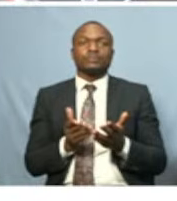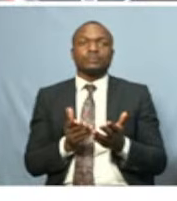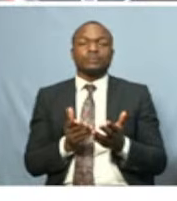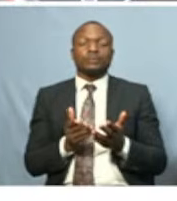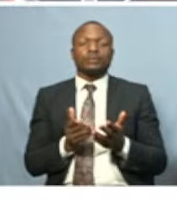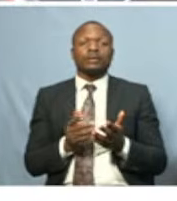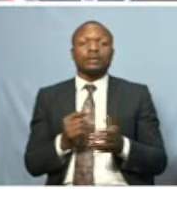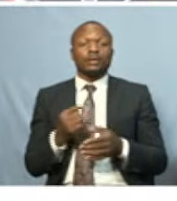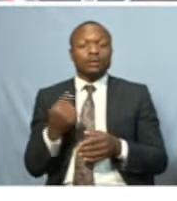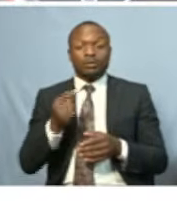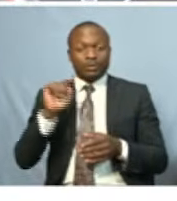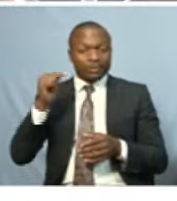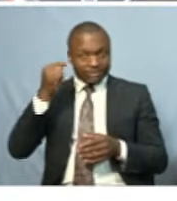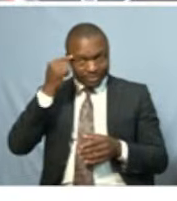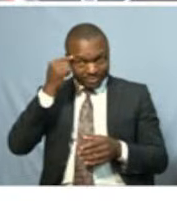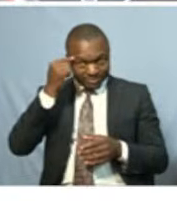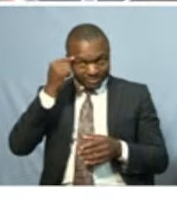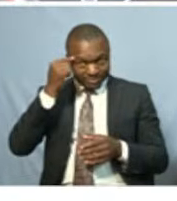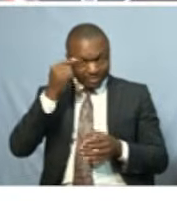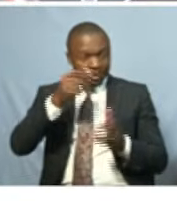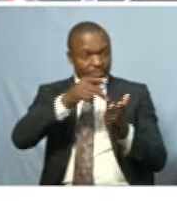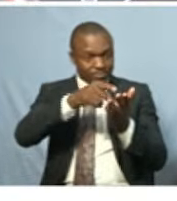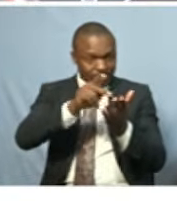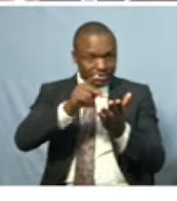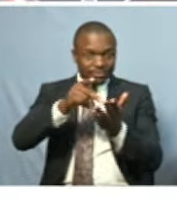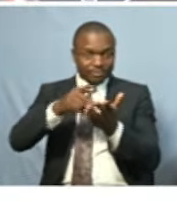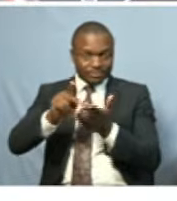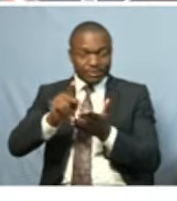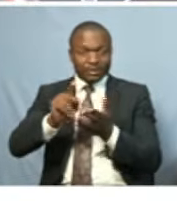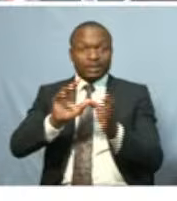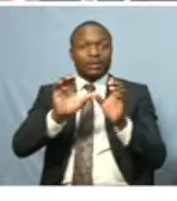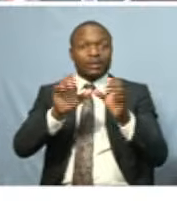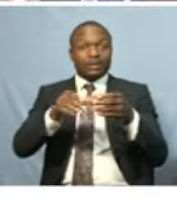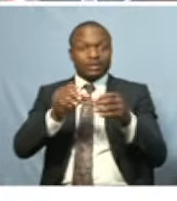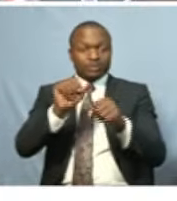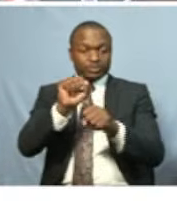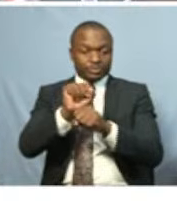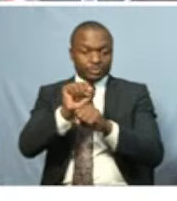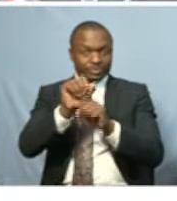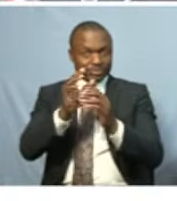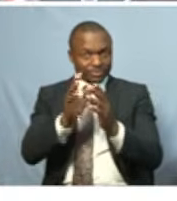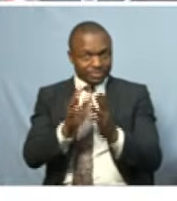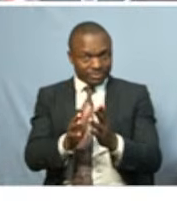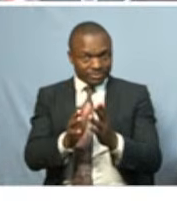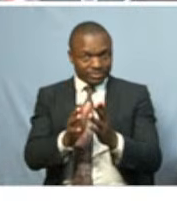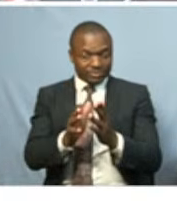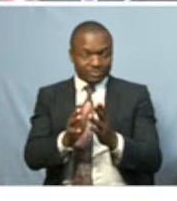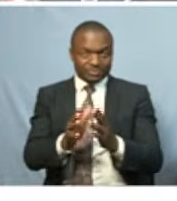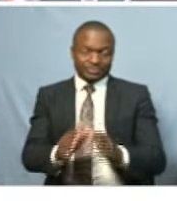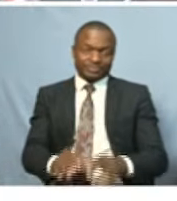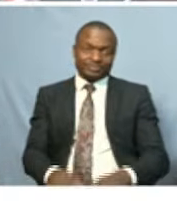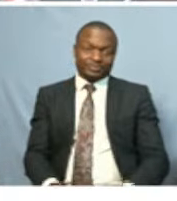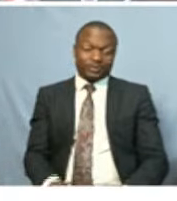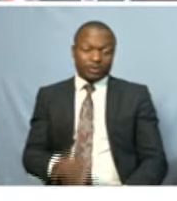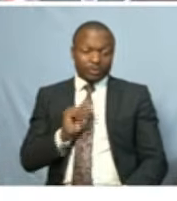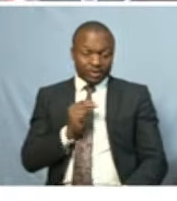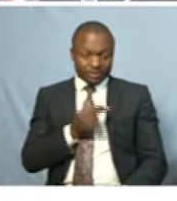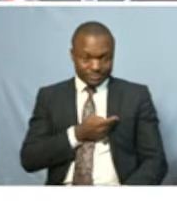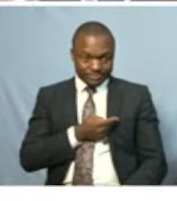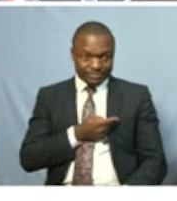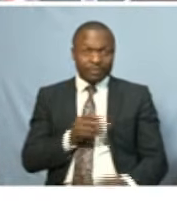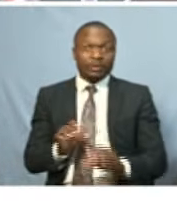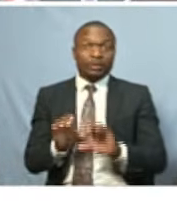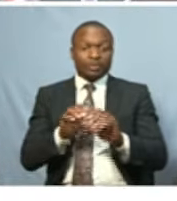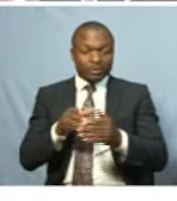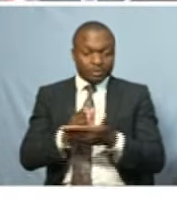only in this government that we are paying these council officials. Morally wrong. So for us, we are doing